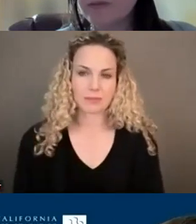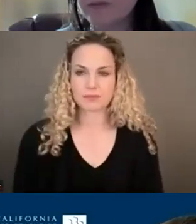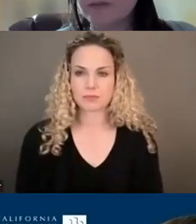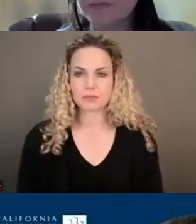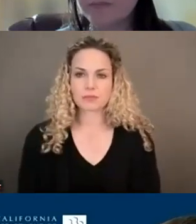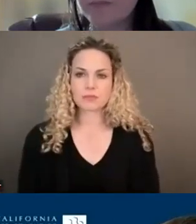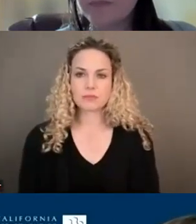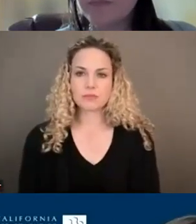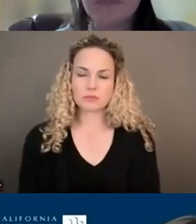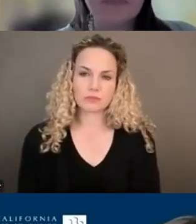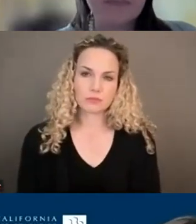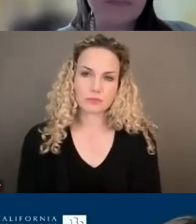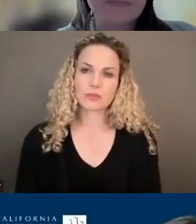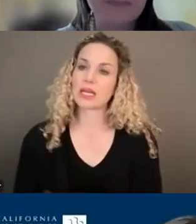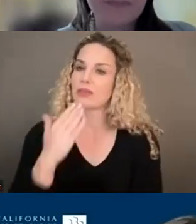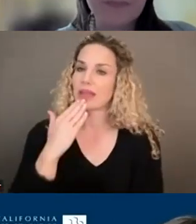Thank you.